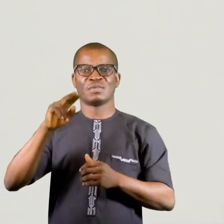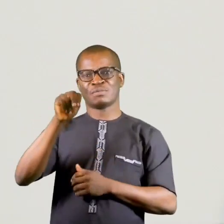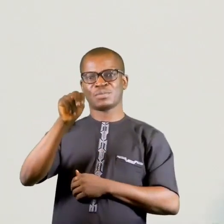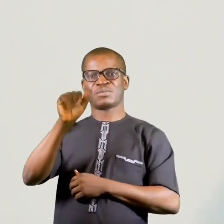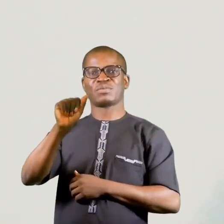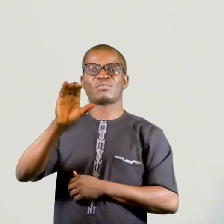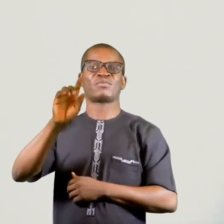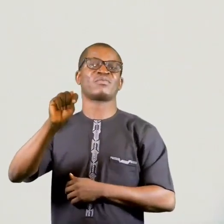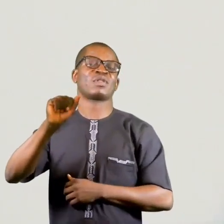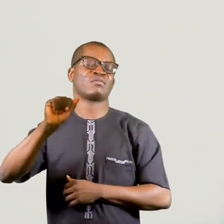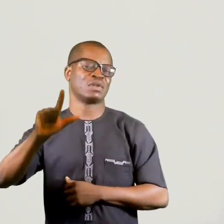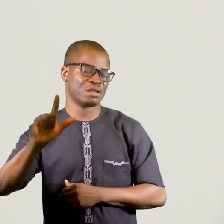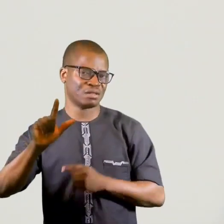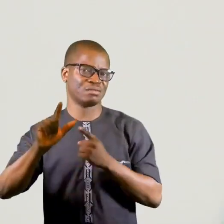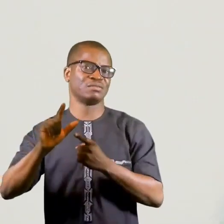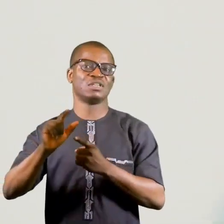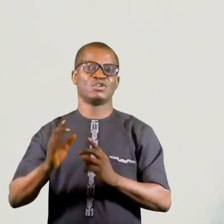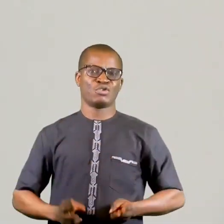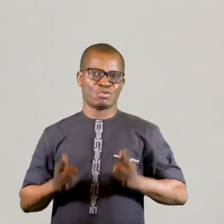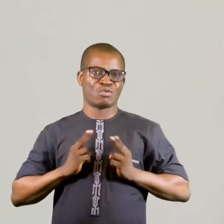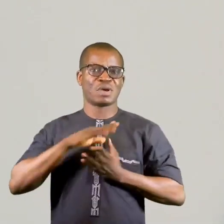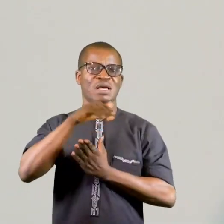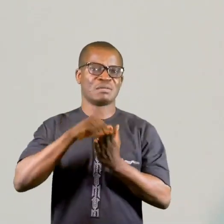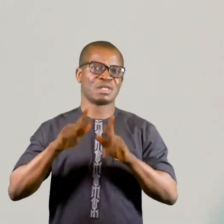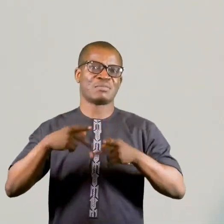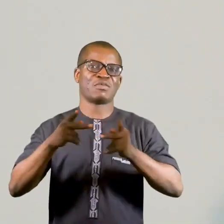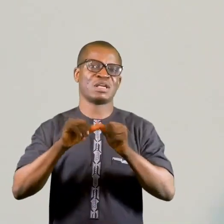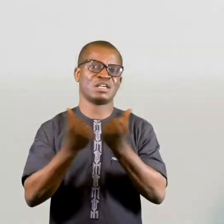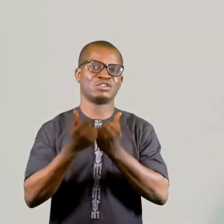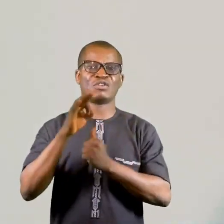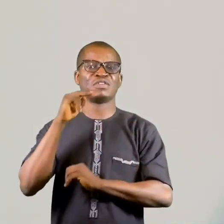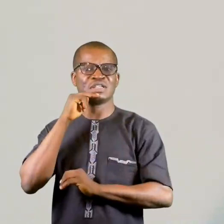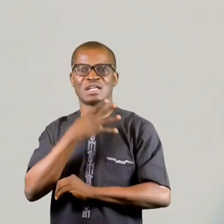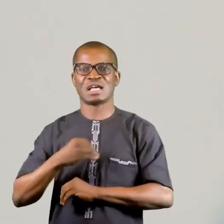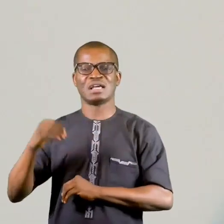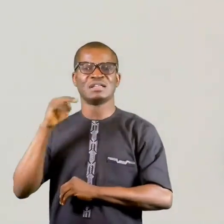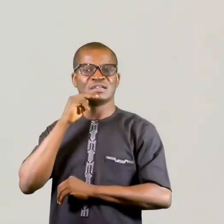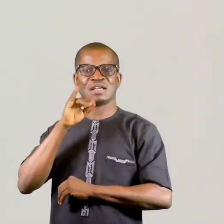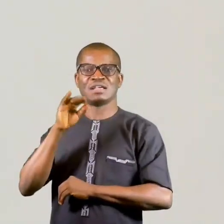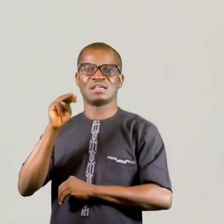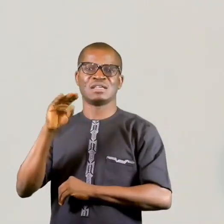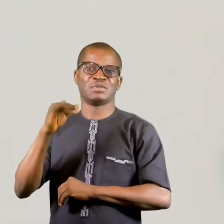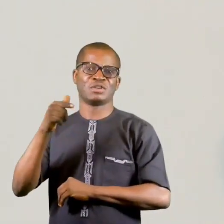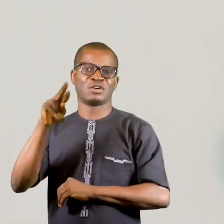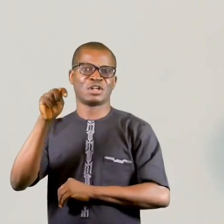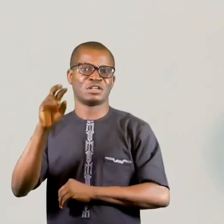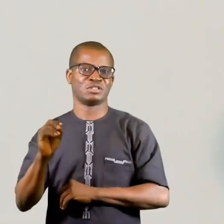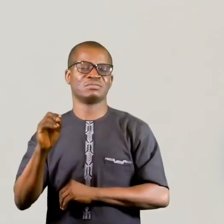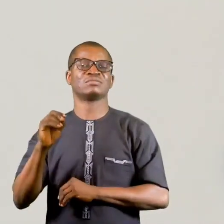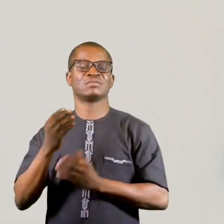Network Against Child Trafficking, Abuse and Labor, Human Capital Providers Association of Nigeria, and Nigeria